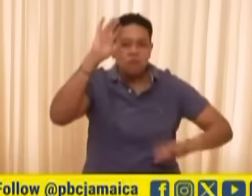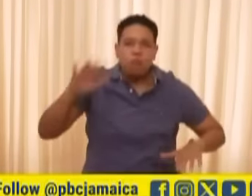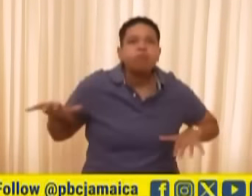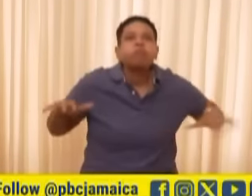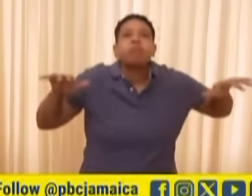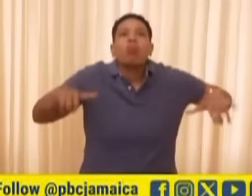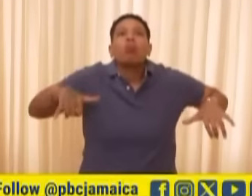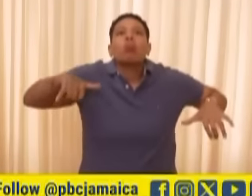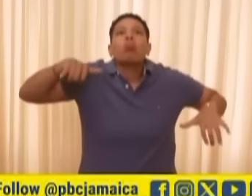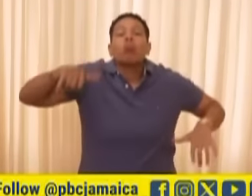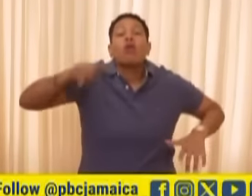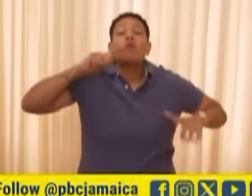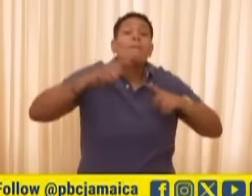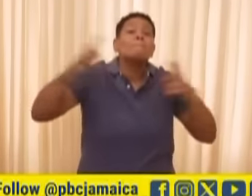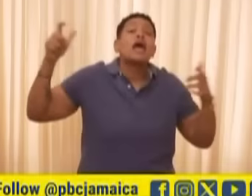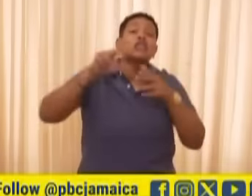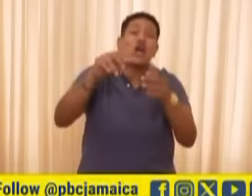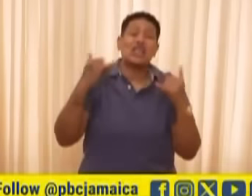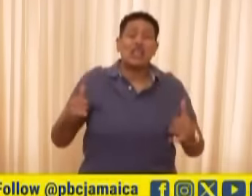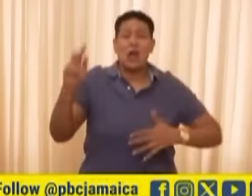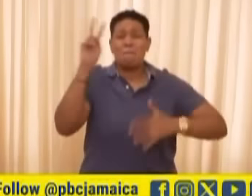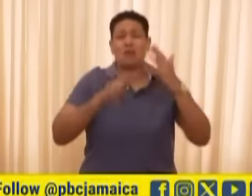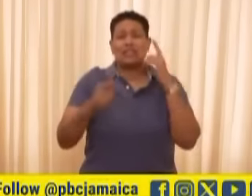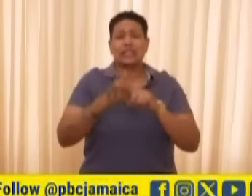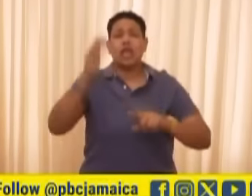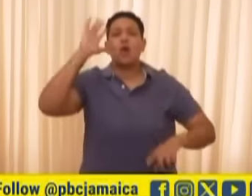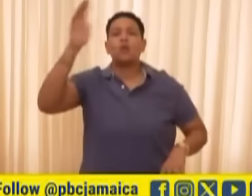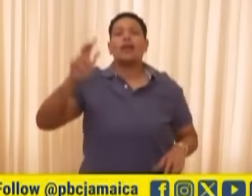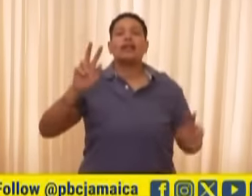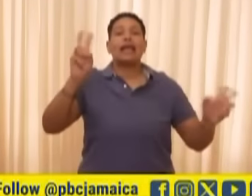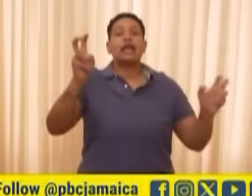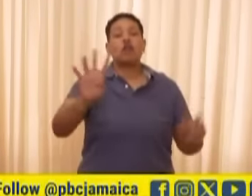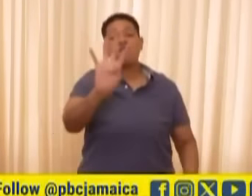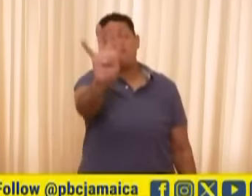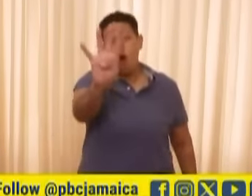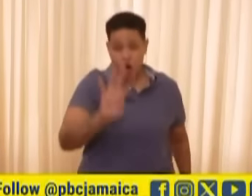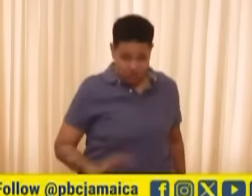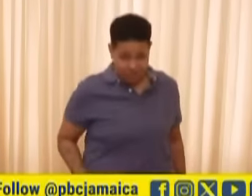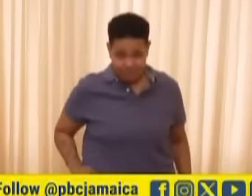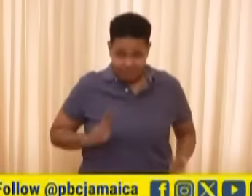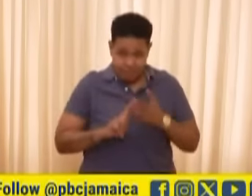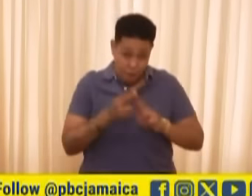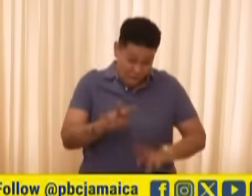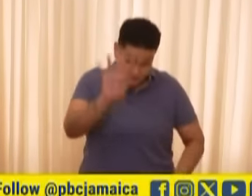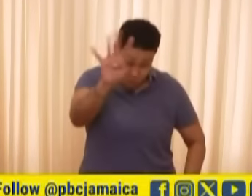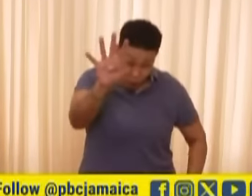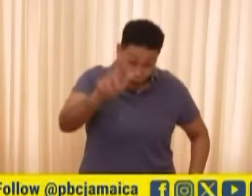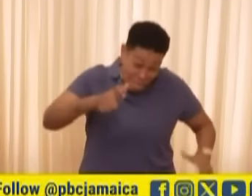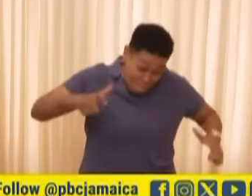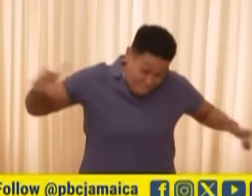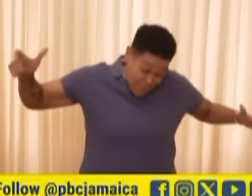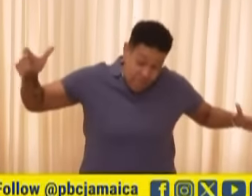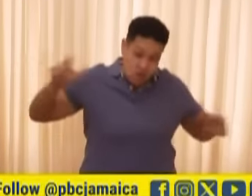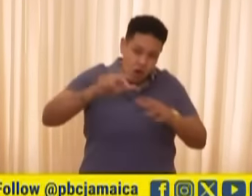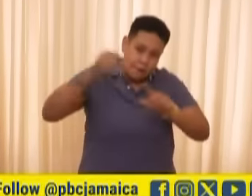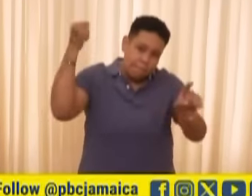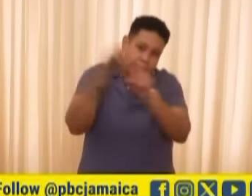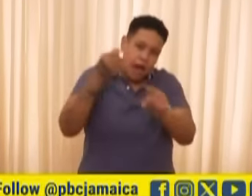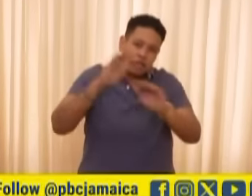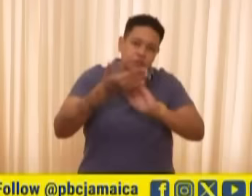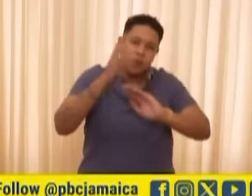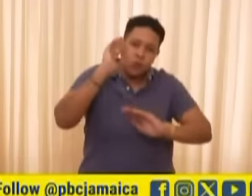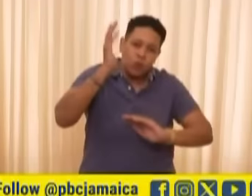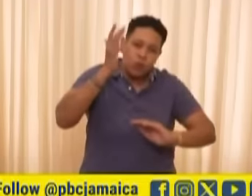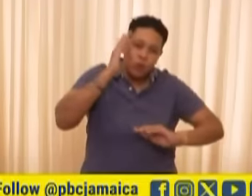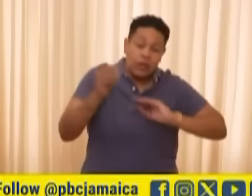be a major hurricane. What is projected right now is that it will be a Category 4 hurricane that makes impact on the island.